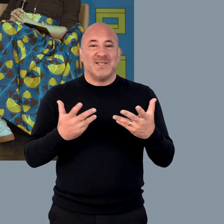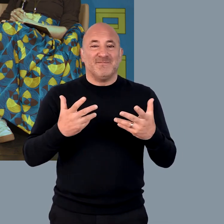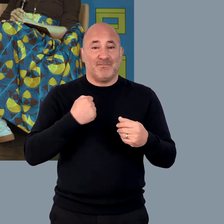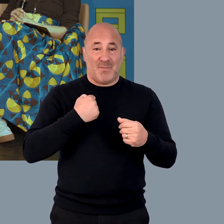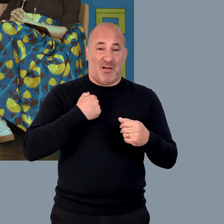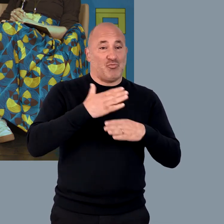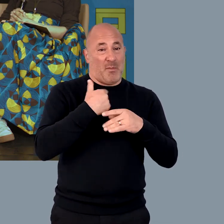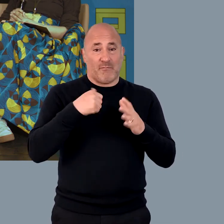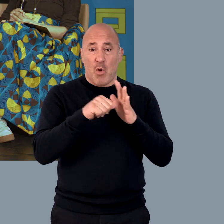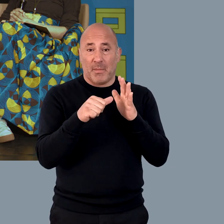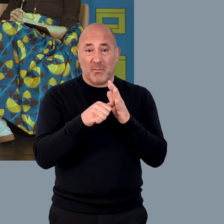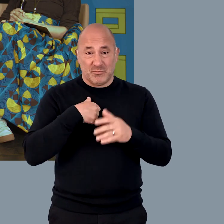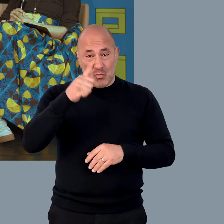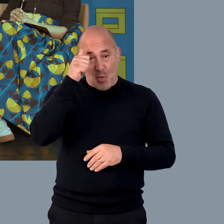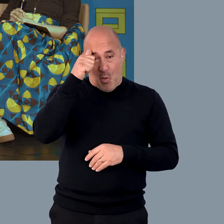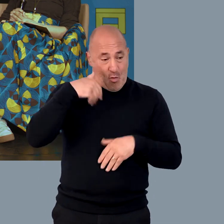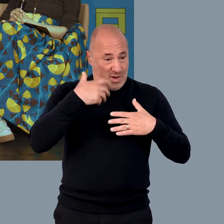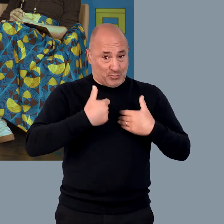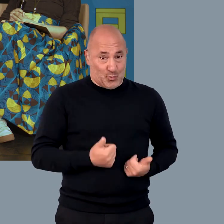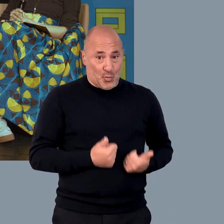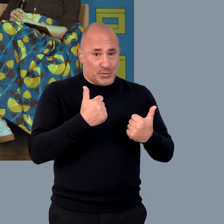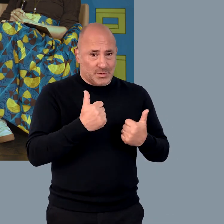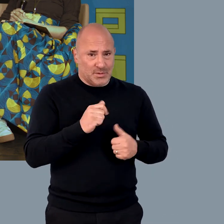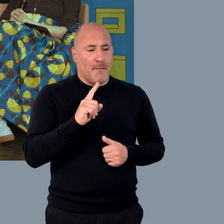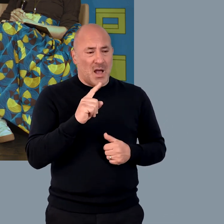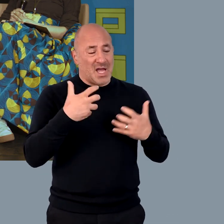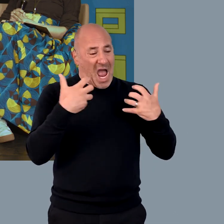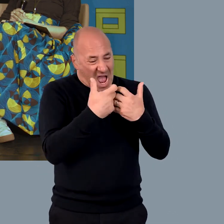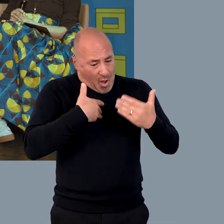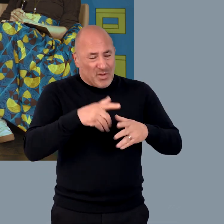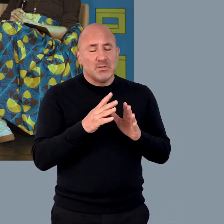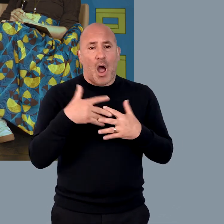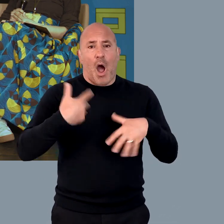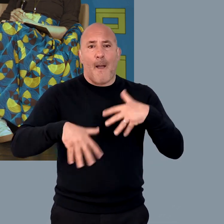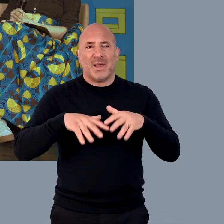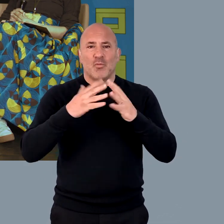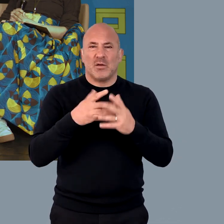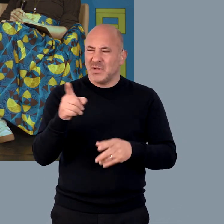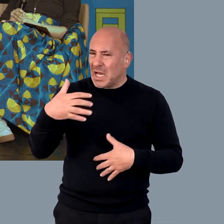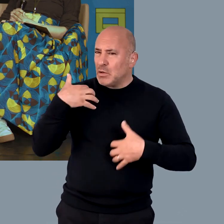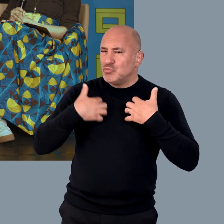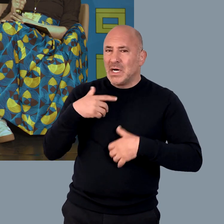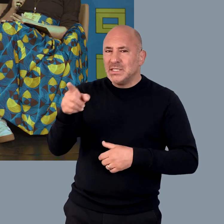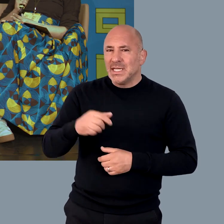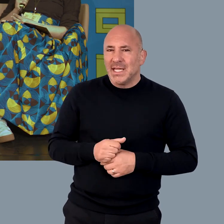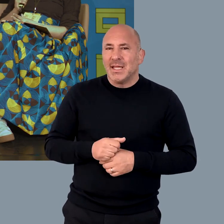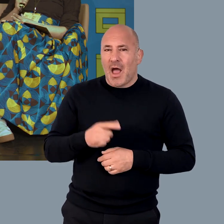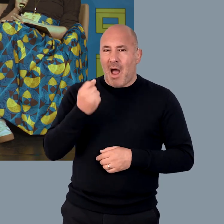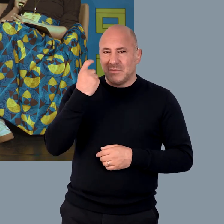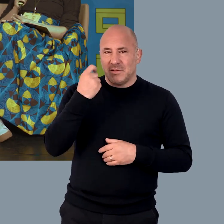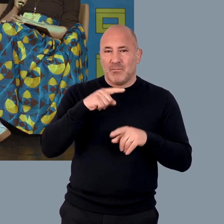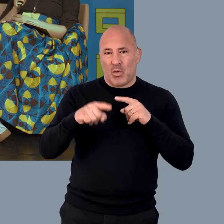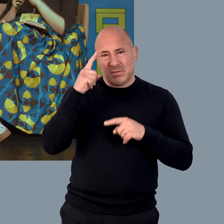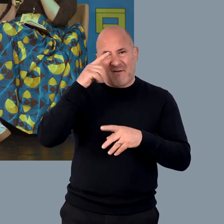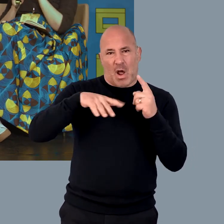like, that is why I have a problem with my day job, because I know what I'm doing is a good thing, but the way I'm doing it is harmful. I think that's